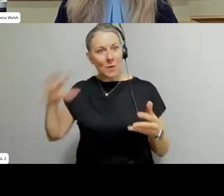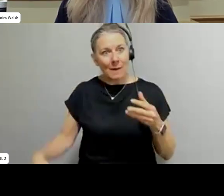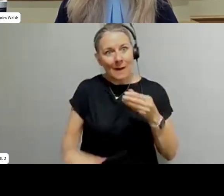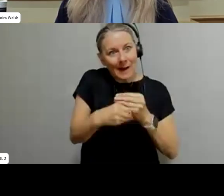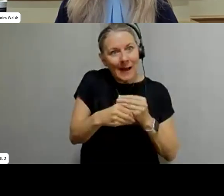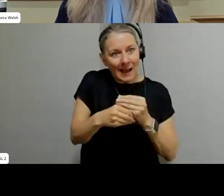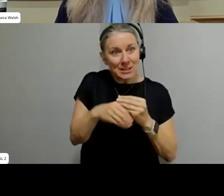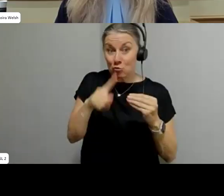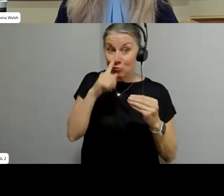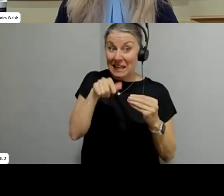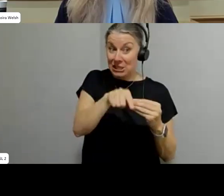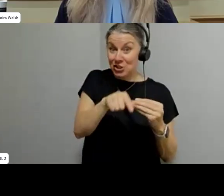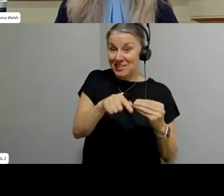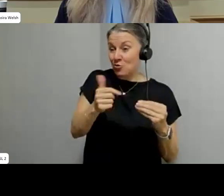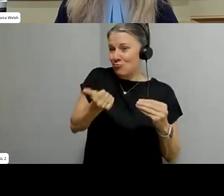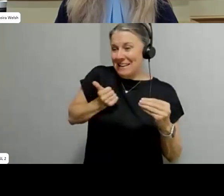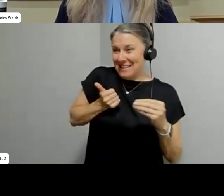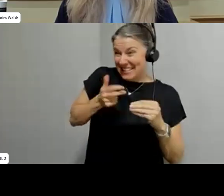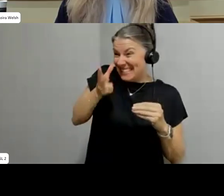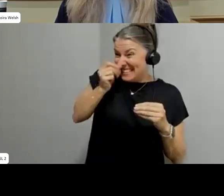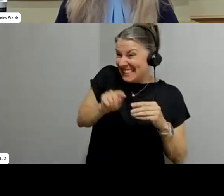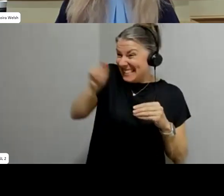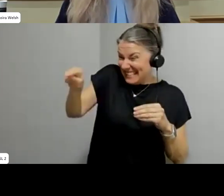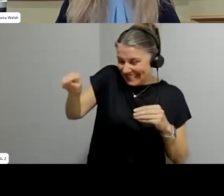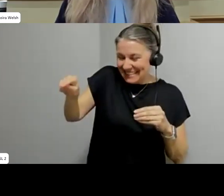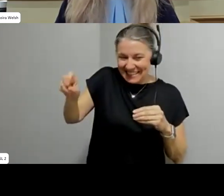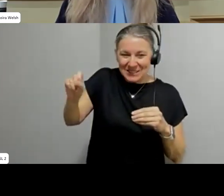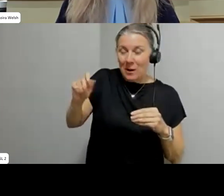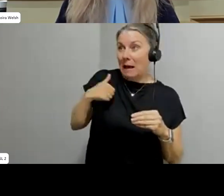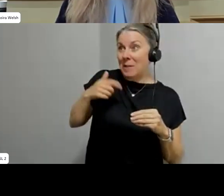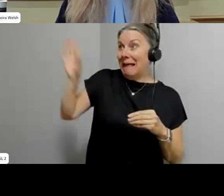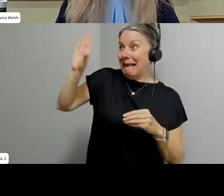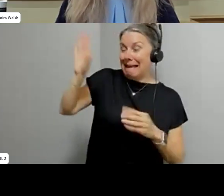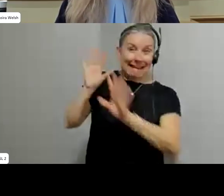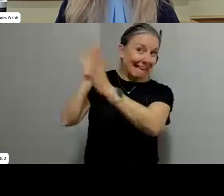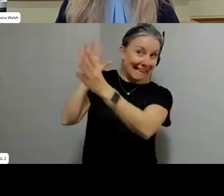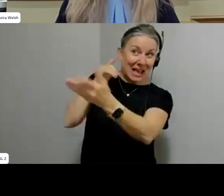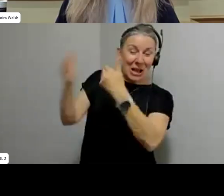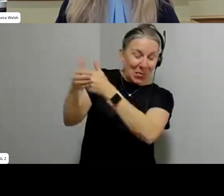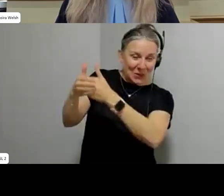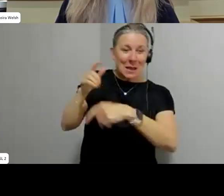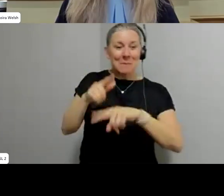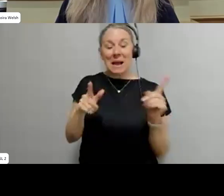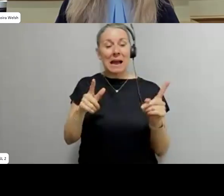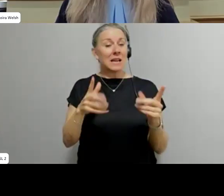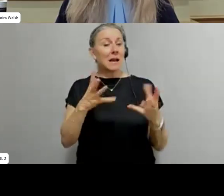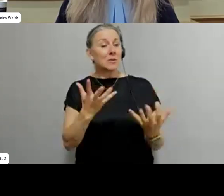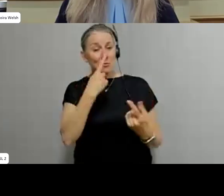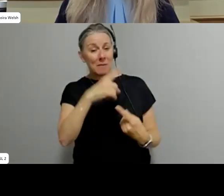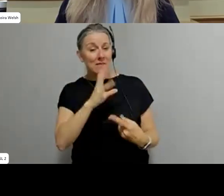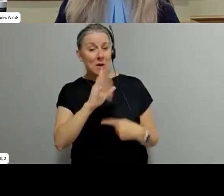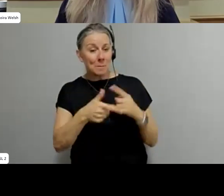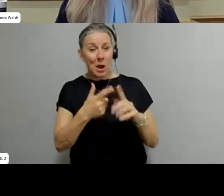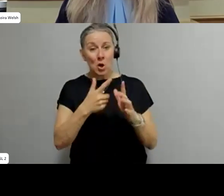waving at her. Dawn, please take a minute, and we'd love to hear a little bit about what you do and what you've done. And maybe we'll set up the stage about what you're going to do next. Hey,